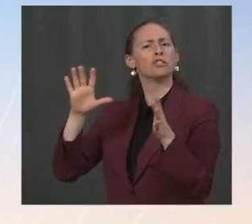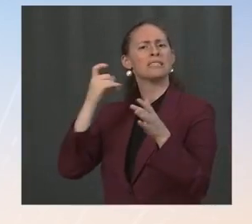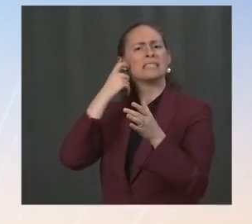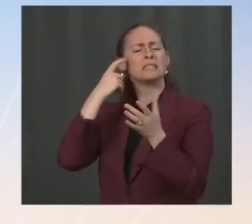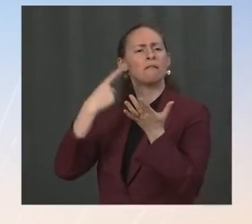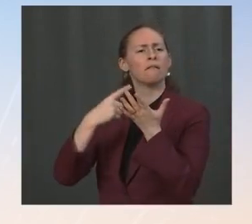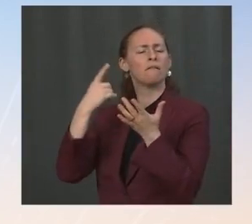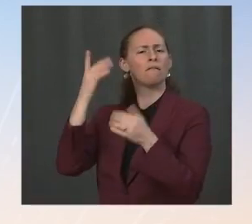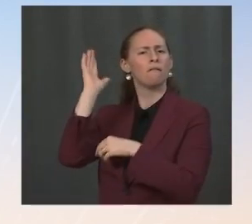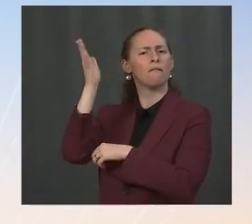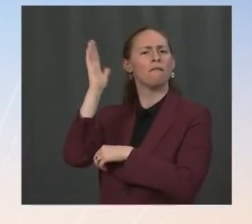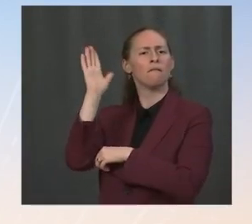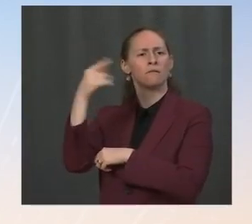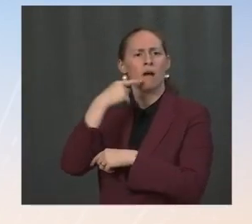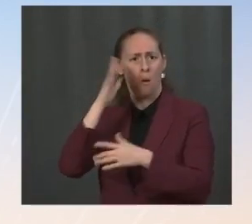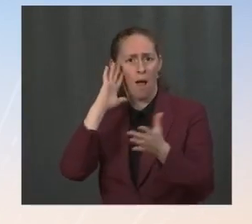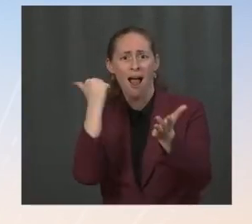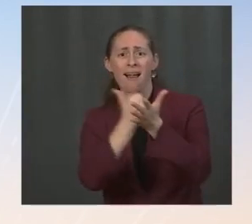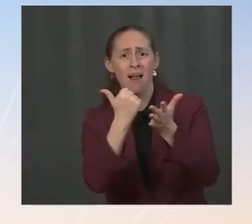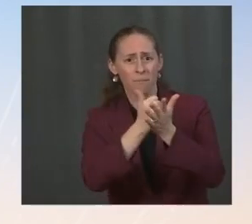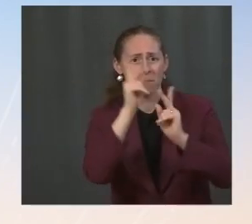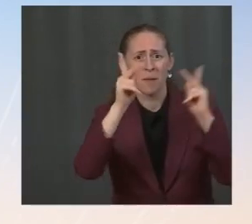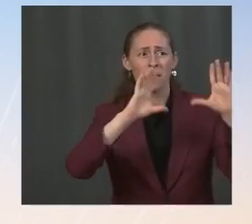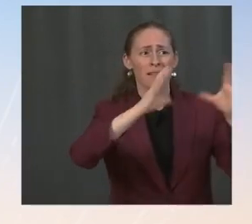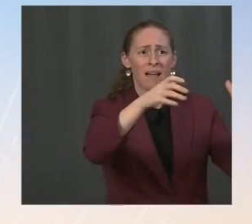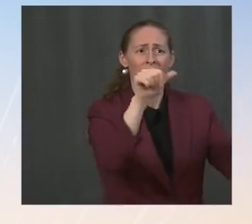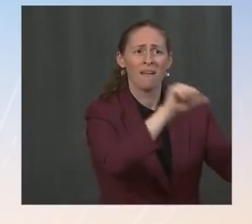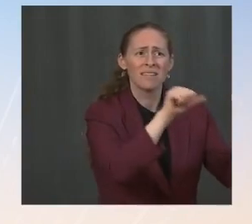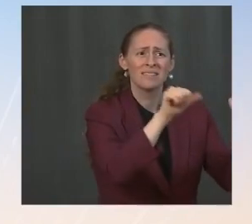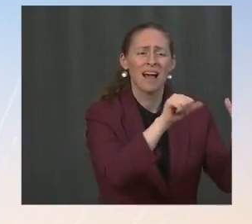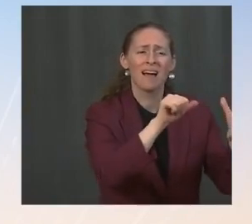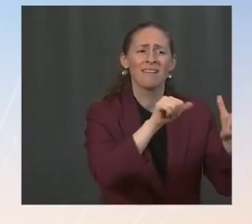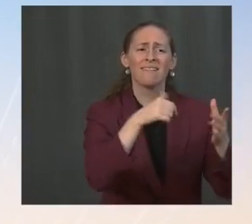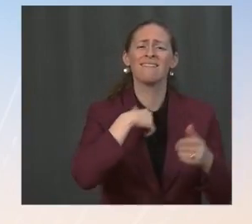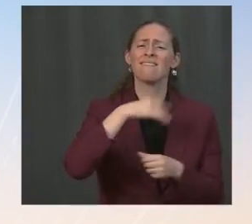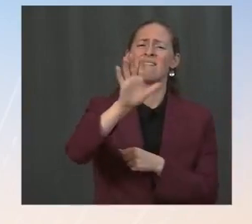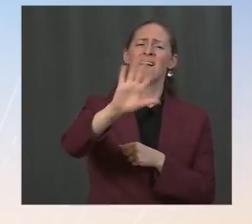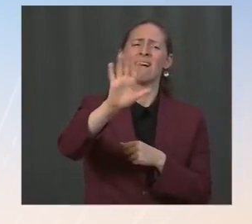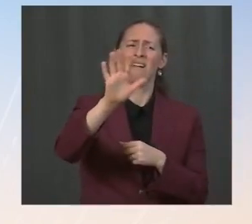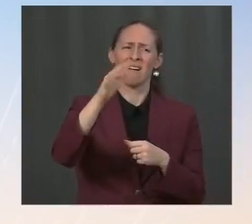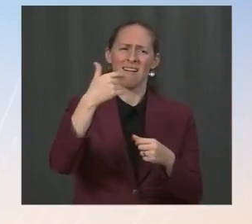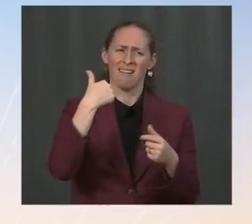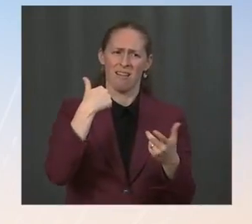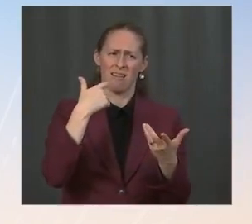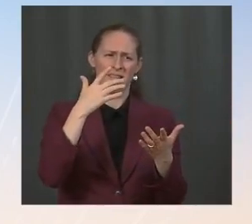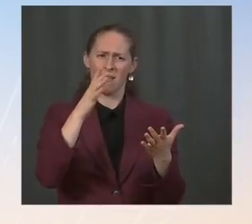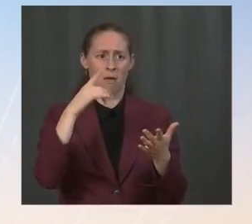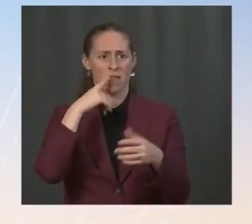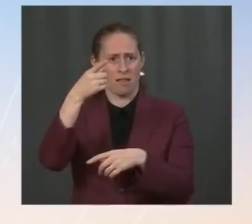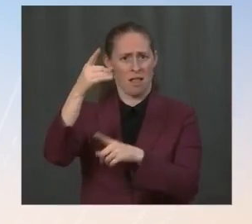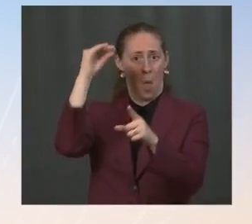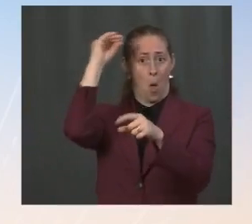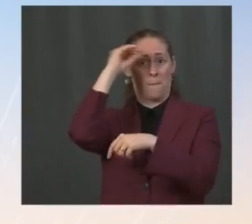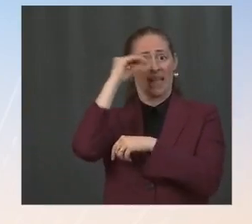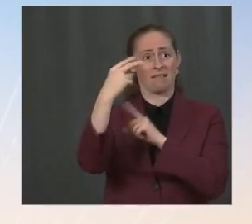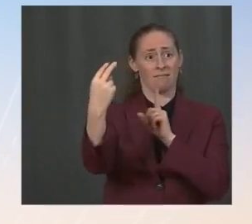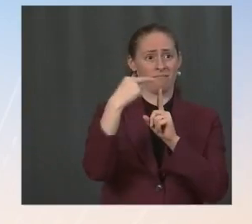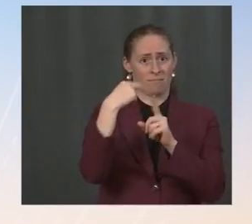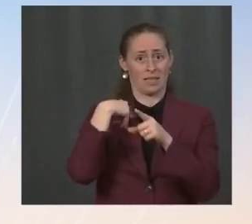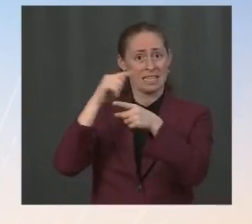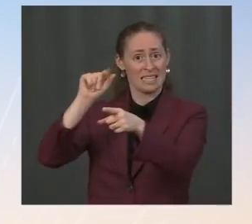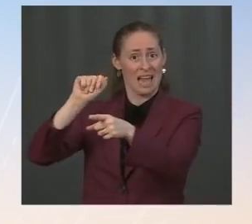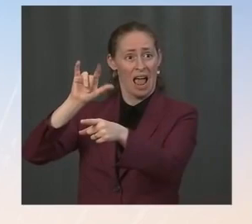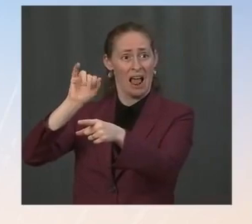with? Look, I'm not trying to sugarcoat what we think of the Taliban. The Taliban is not, they're not a